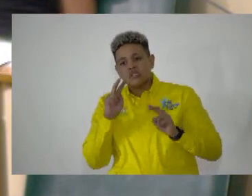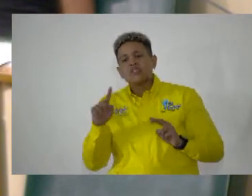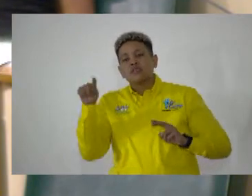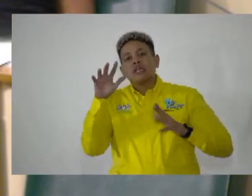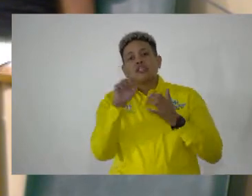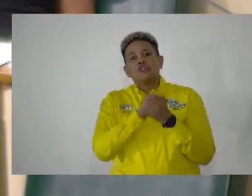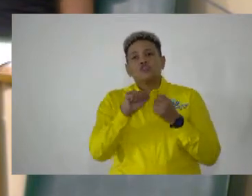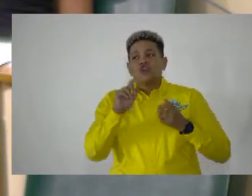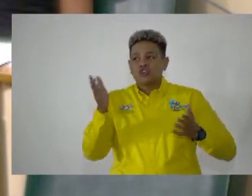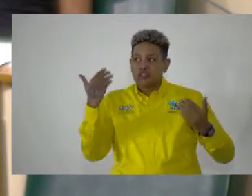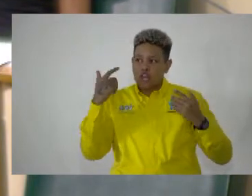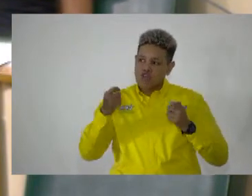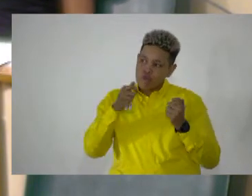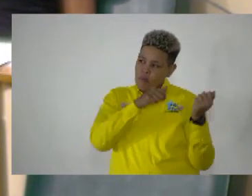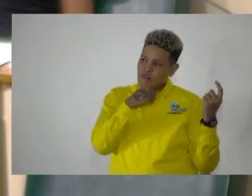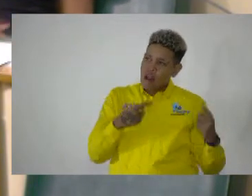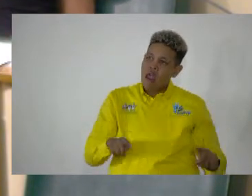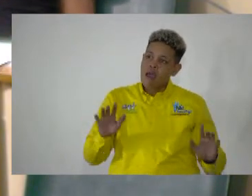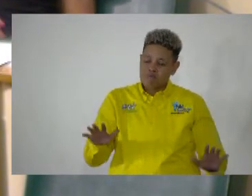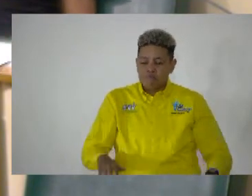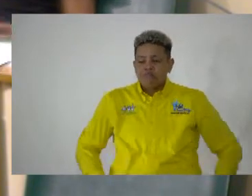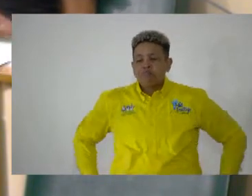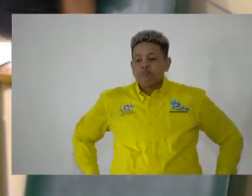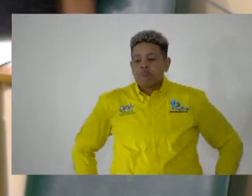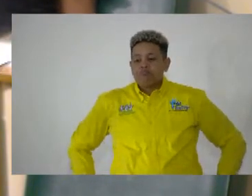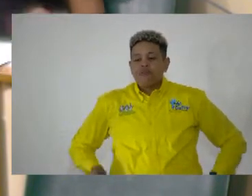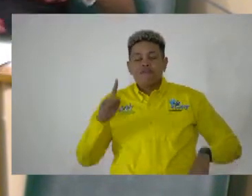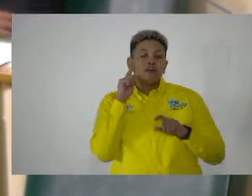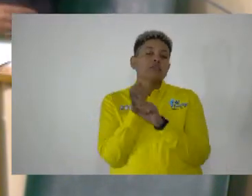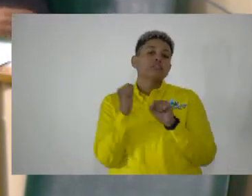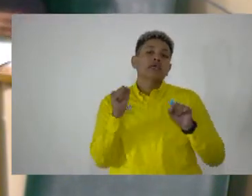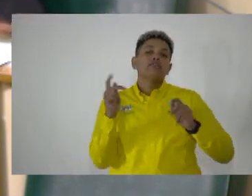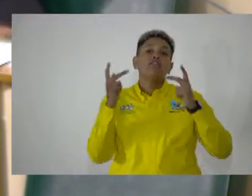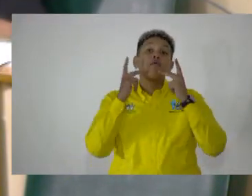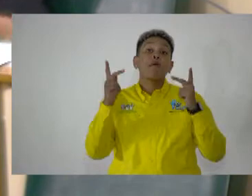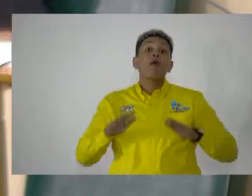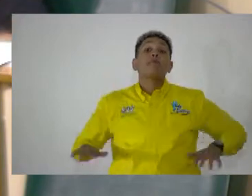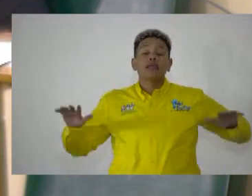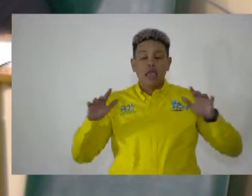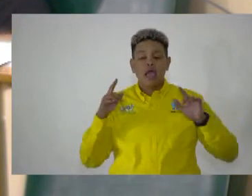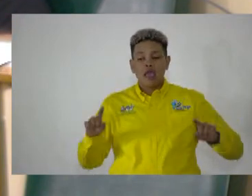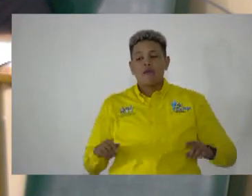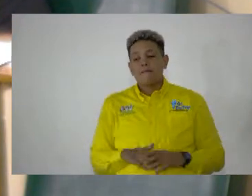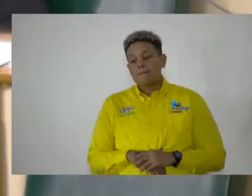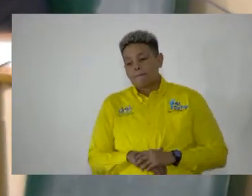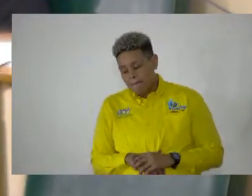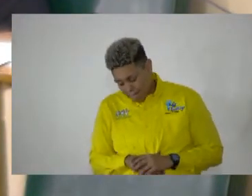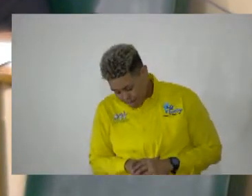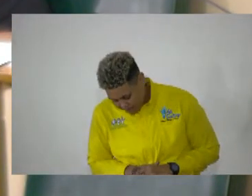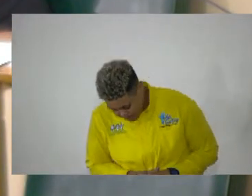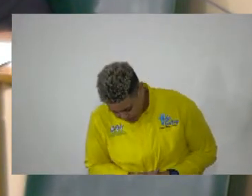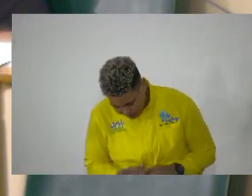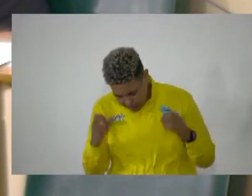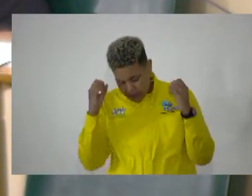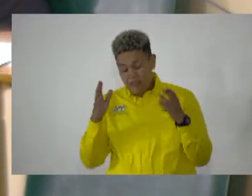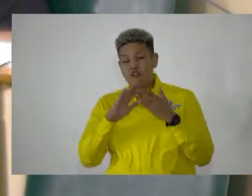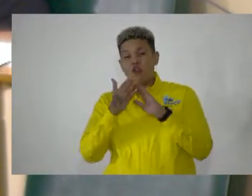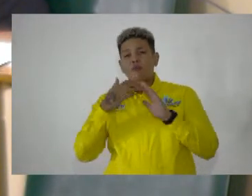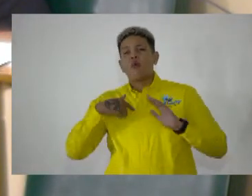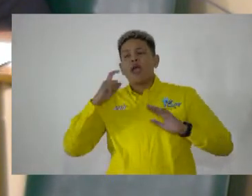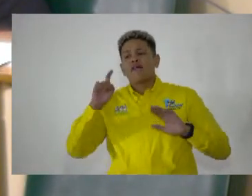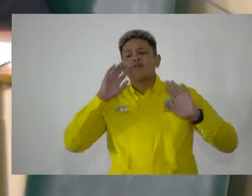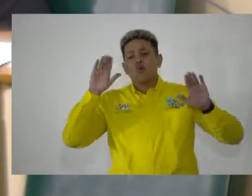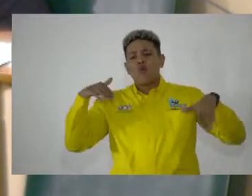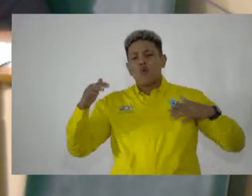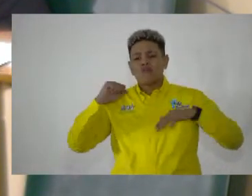their removal for the safety of the public. There are several communities where we have to